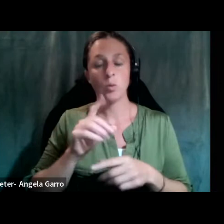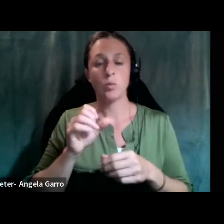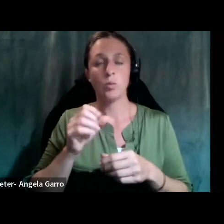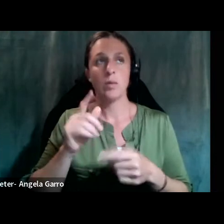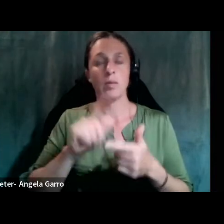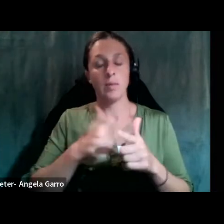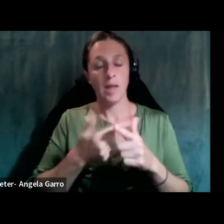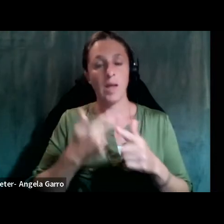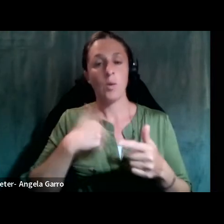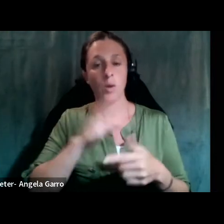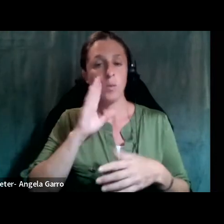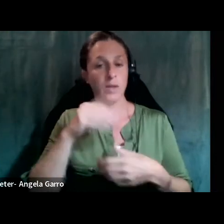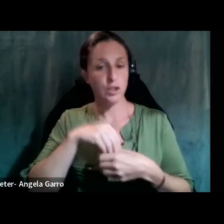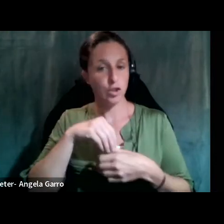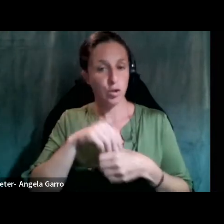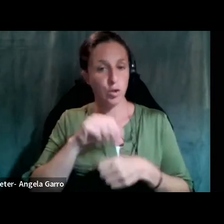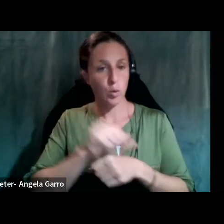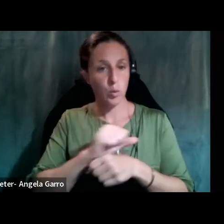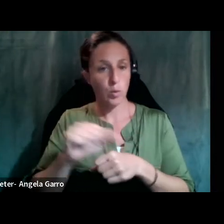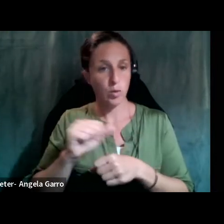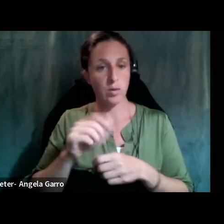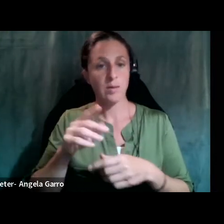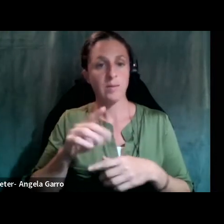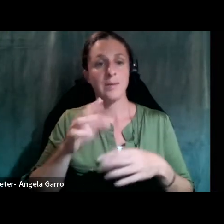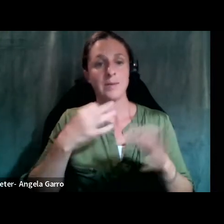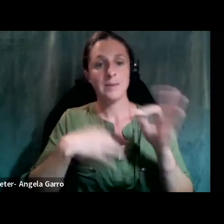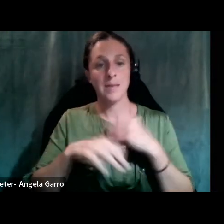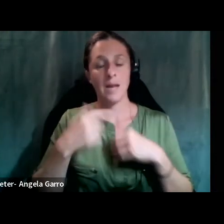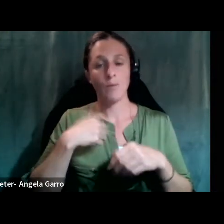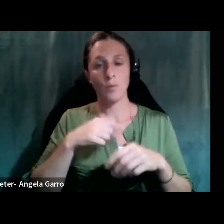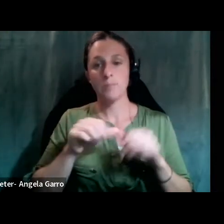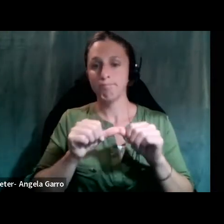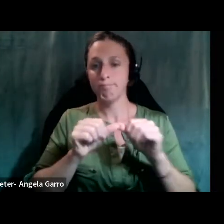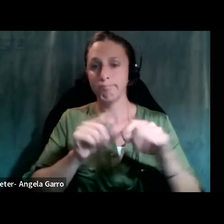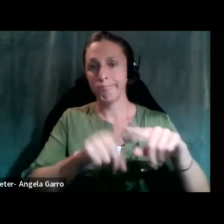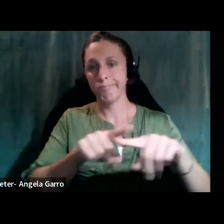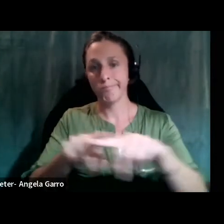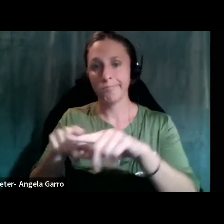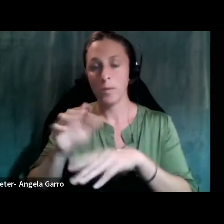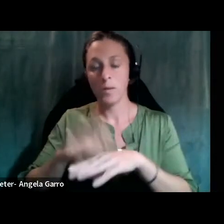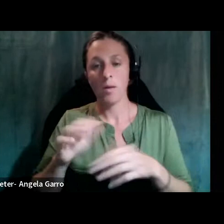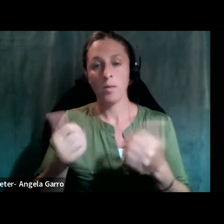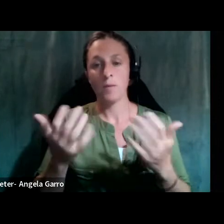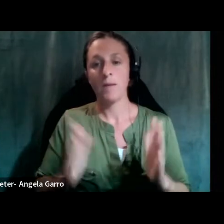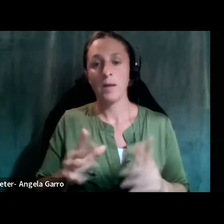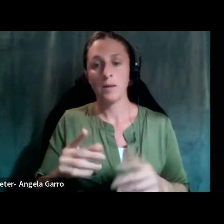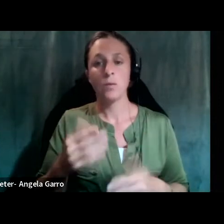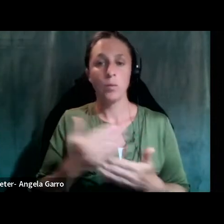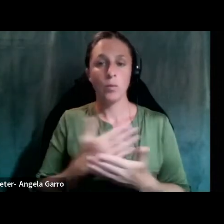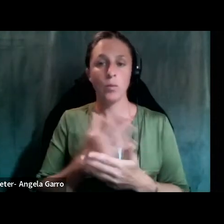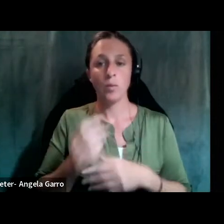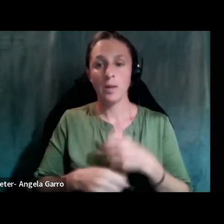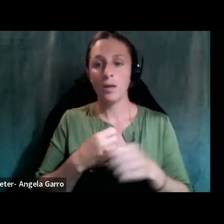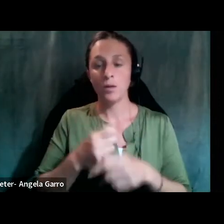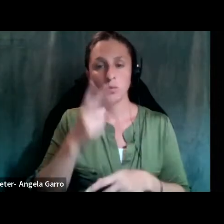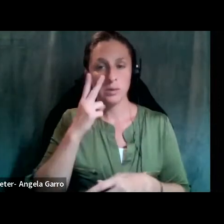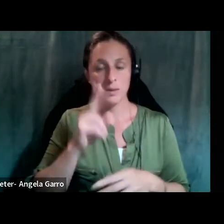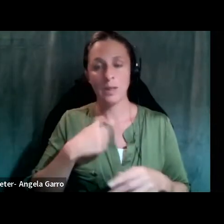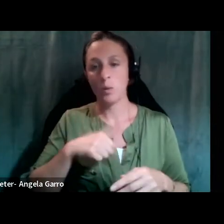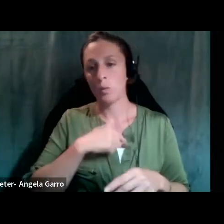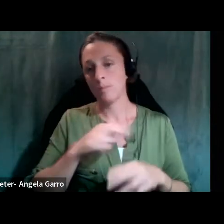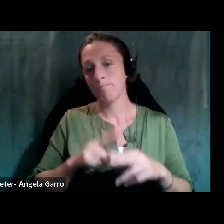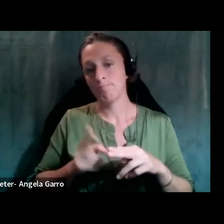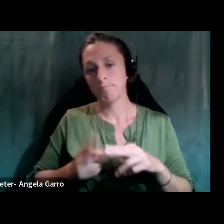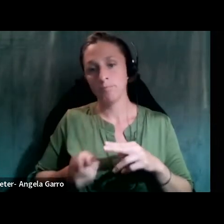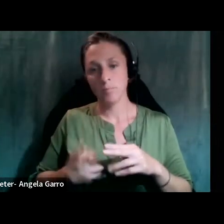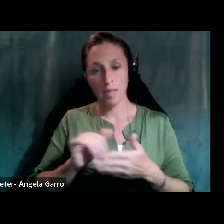than us having to continually rely on any of these providers. So through the years, you'll see that we've decreased the amount that we're